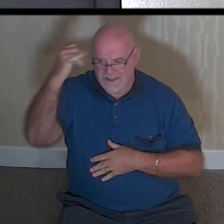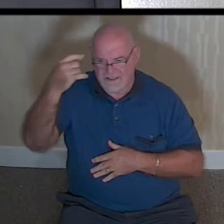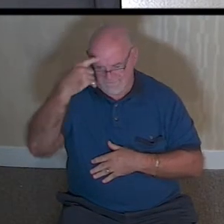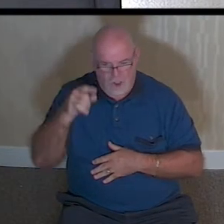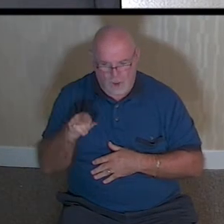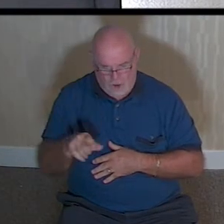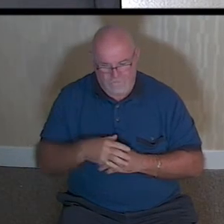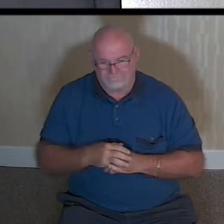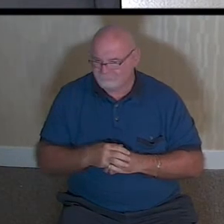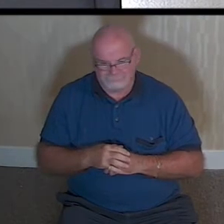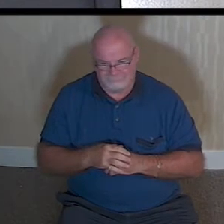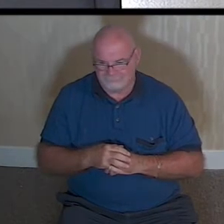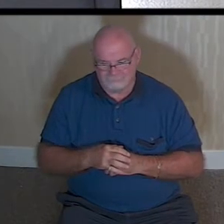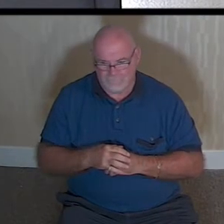her.